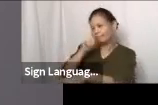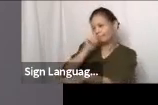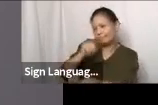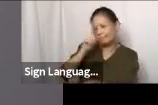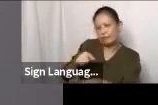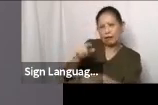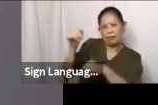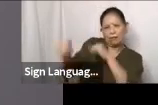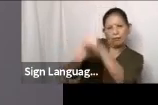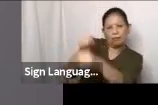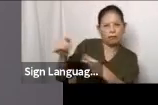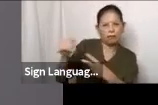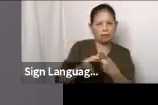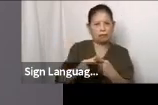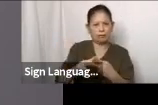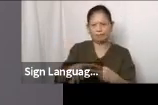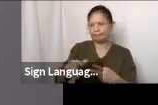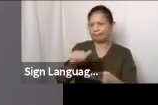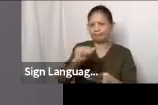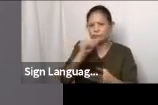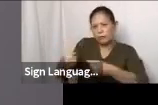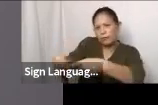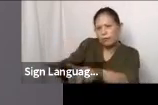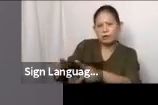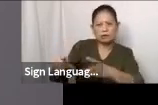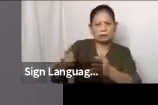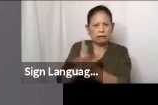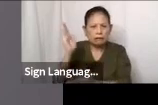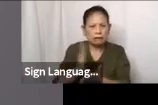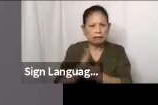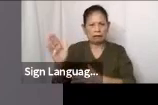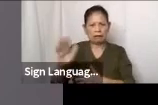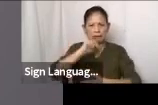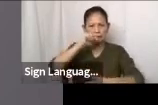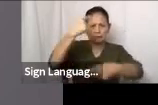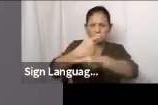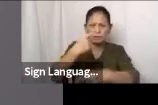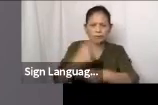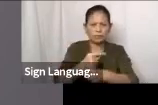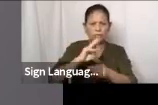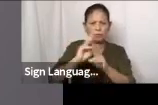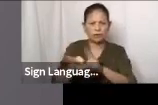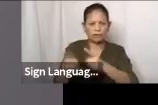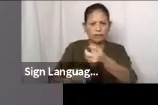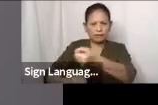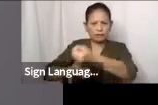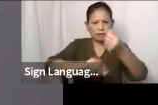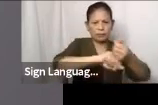denial of rights, improper or inappropriate welfare schemes, and denial of political rights.